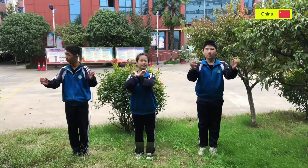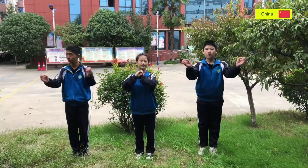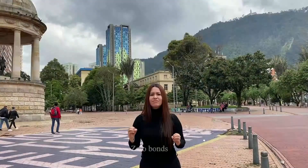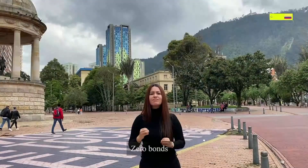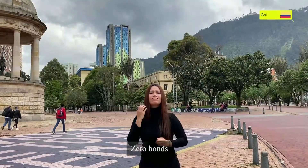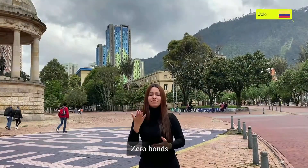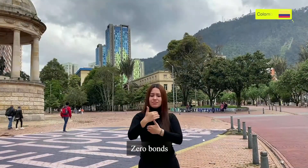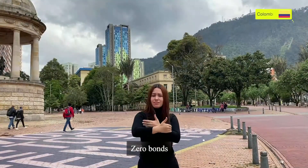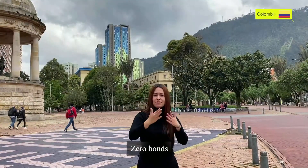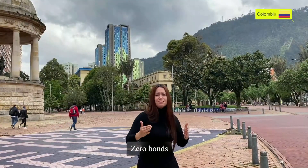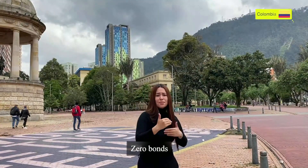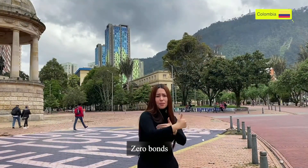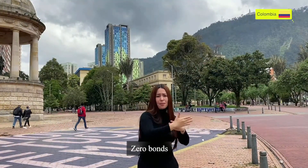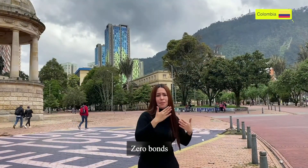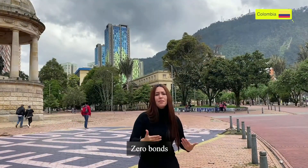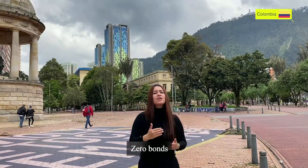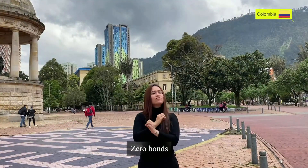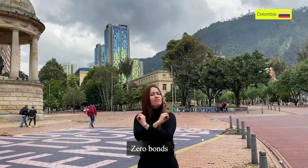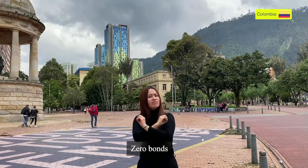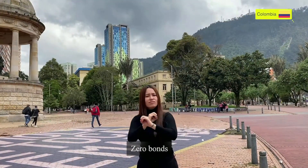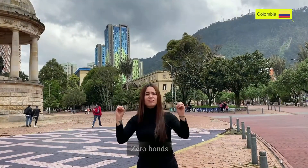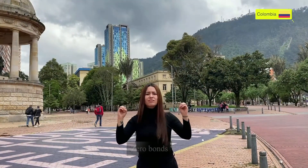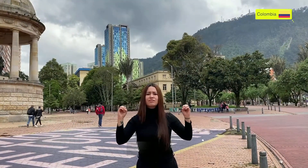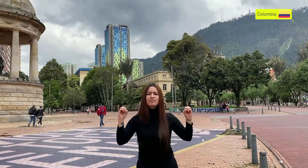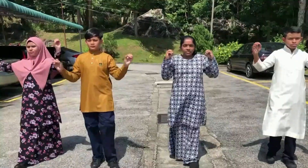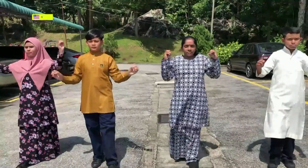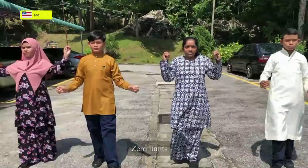borders, zero bombs,